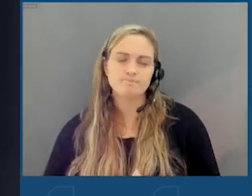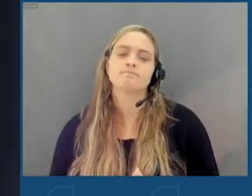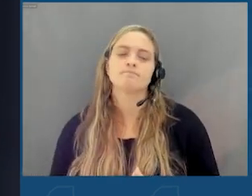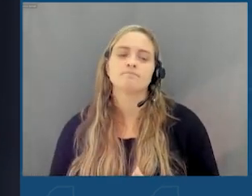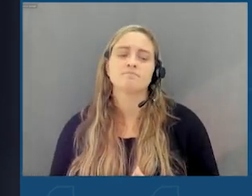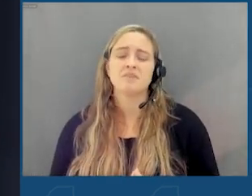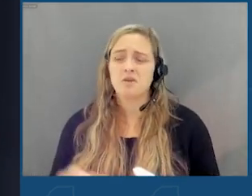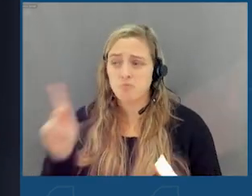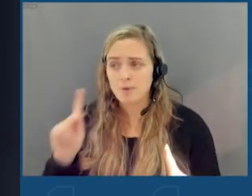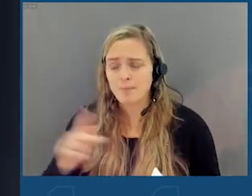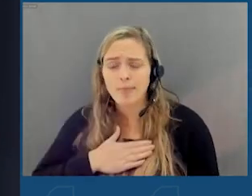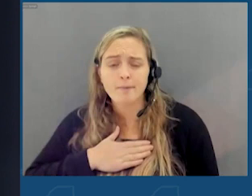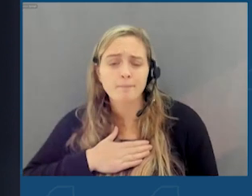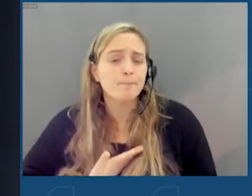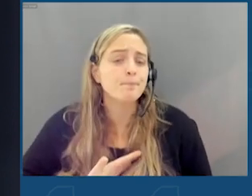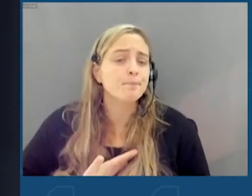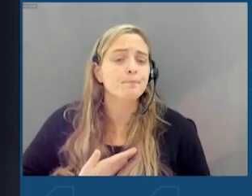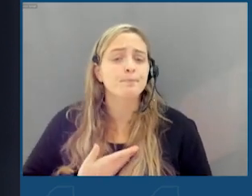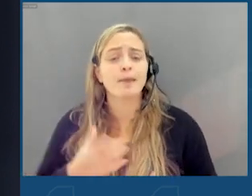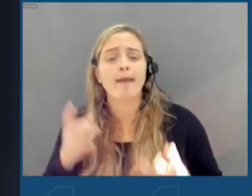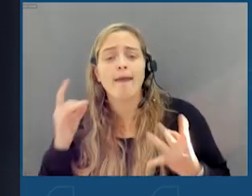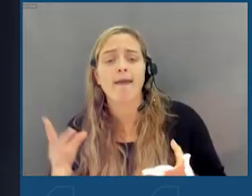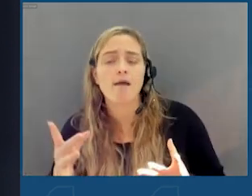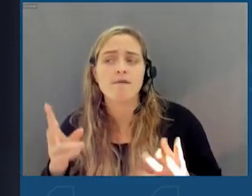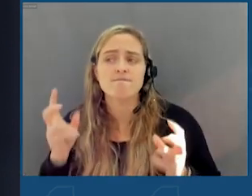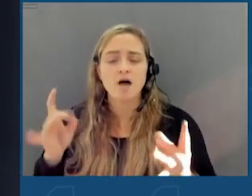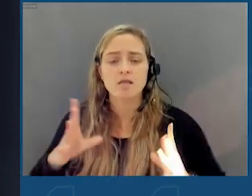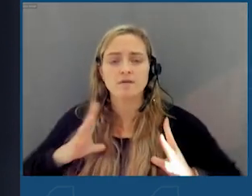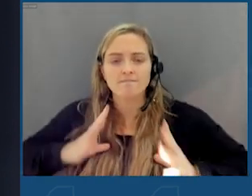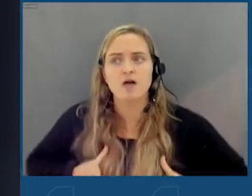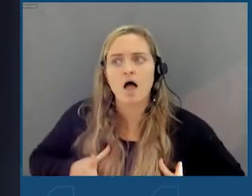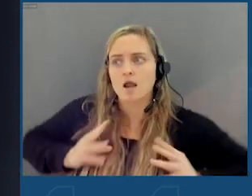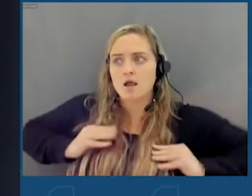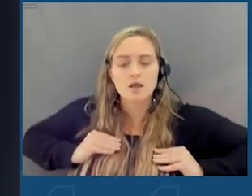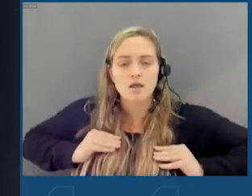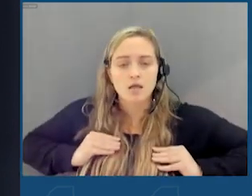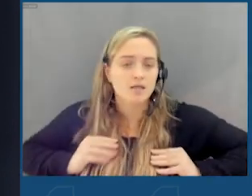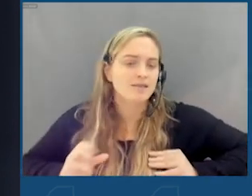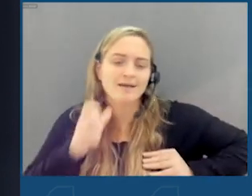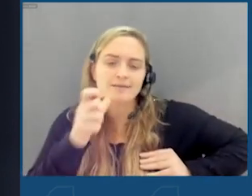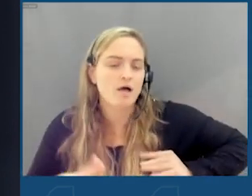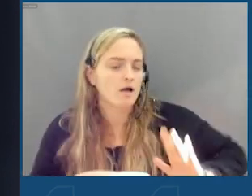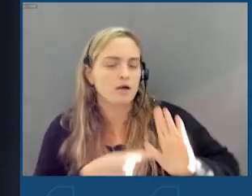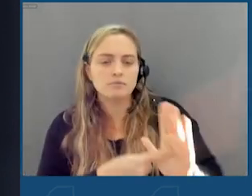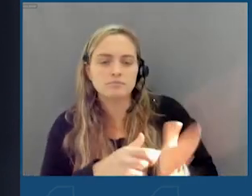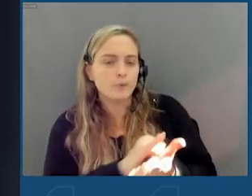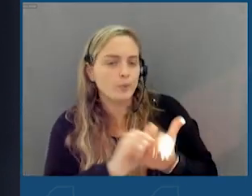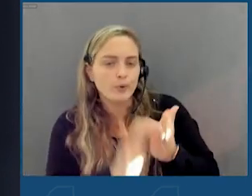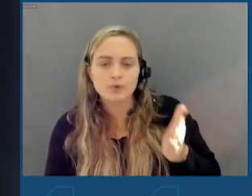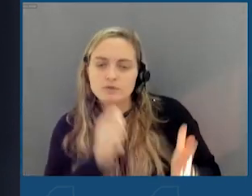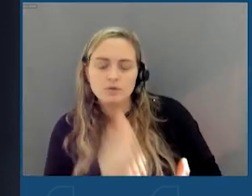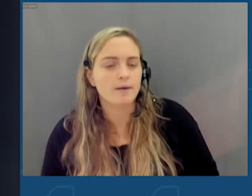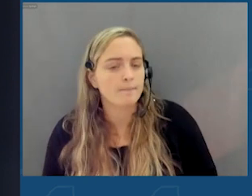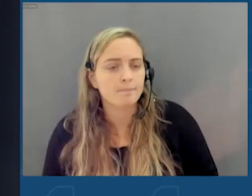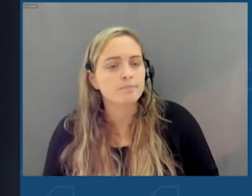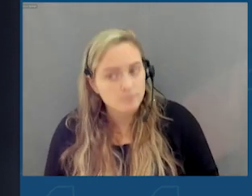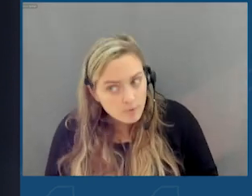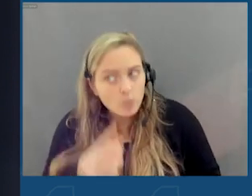and violence will not define us. We are New Yorkers, And we will continue to set an